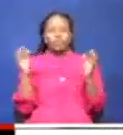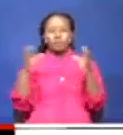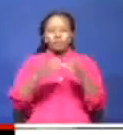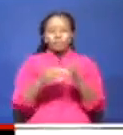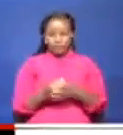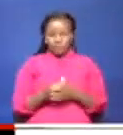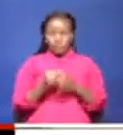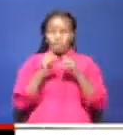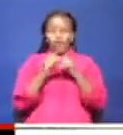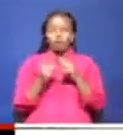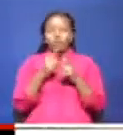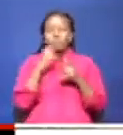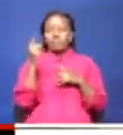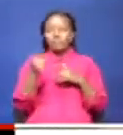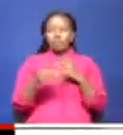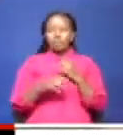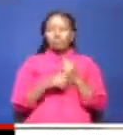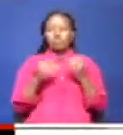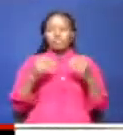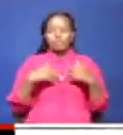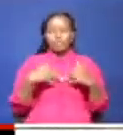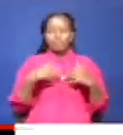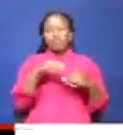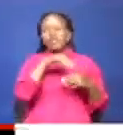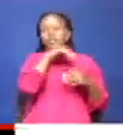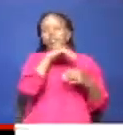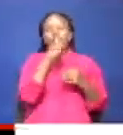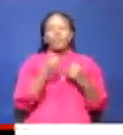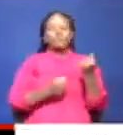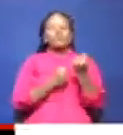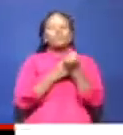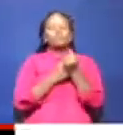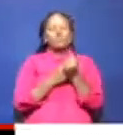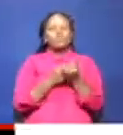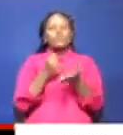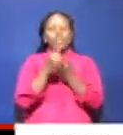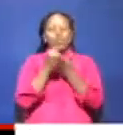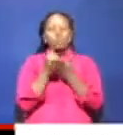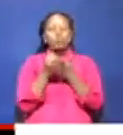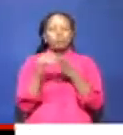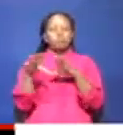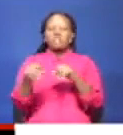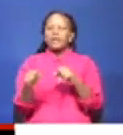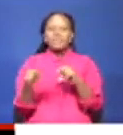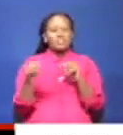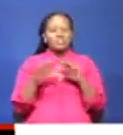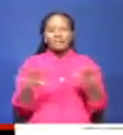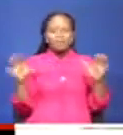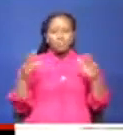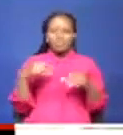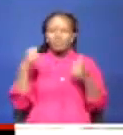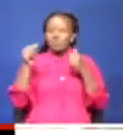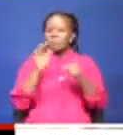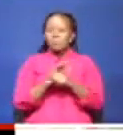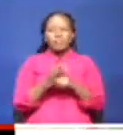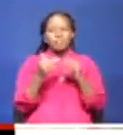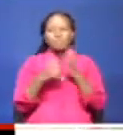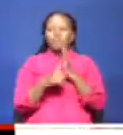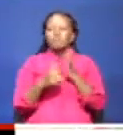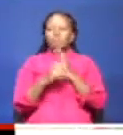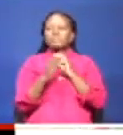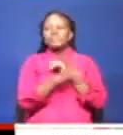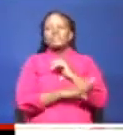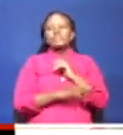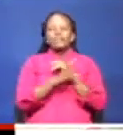exuded confidence that the Raila presidency will help fight against land grabbing that has become rampant in many parts of the country. Ile jambo